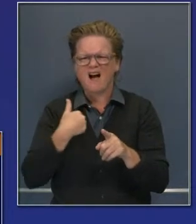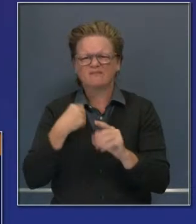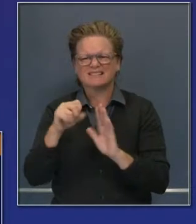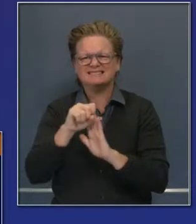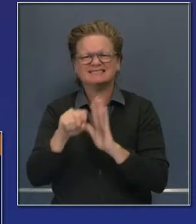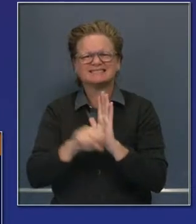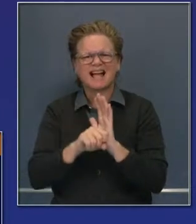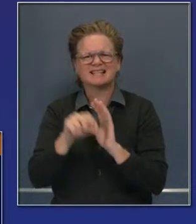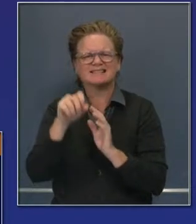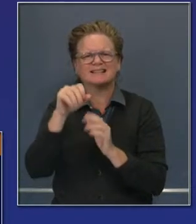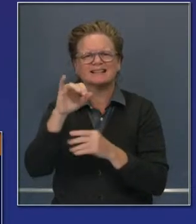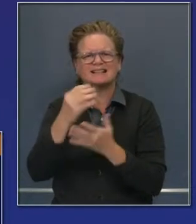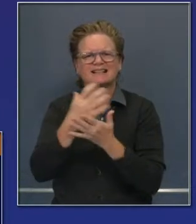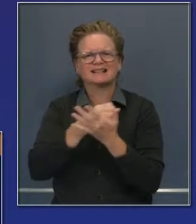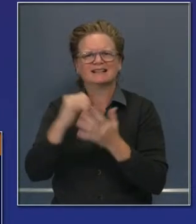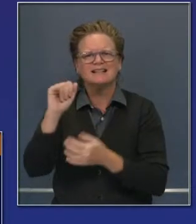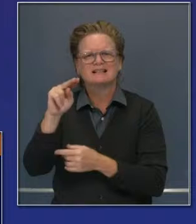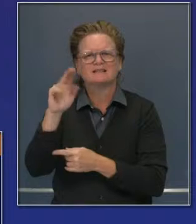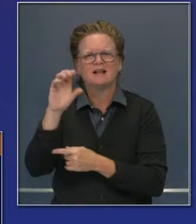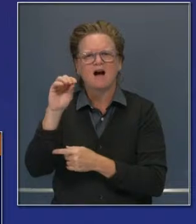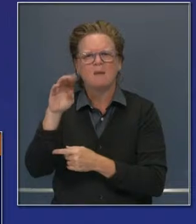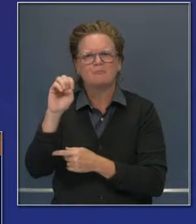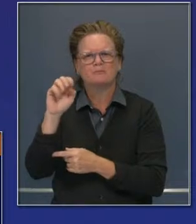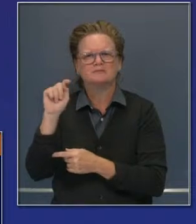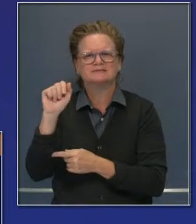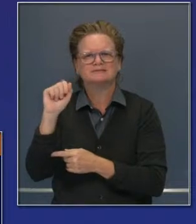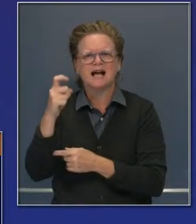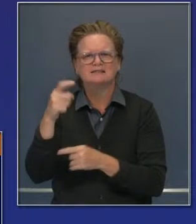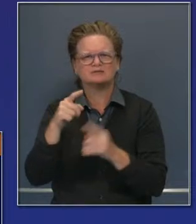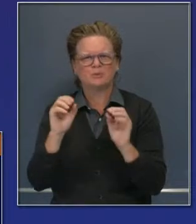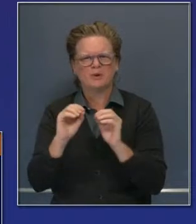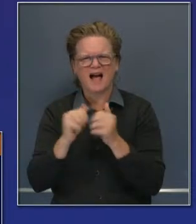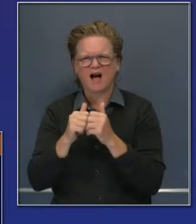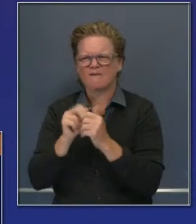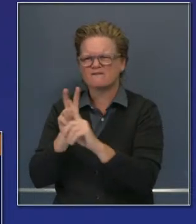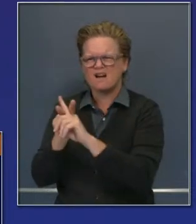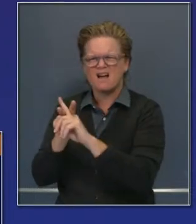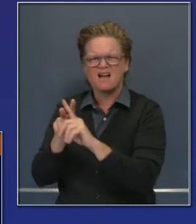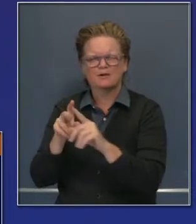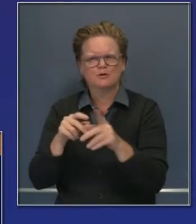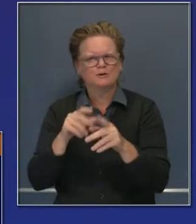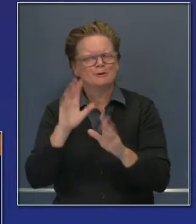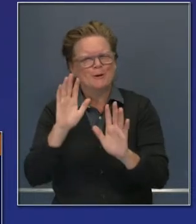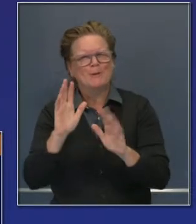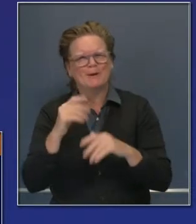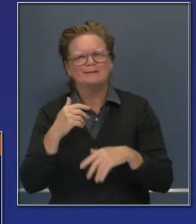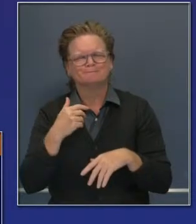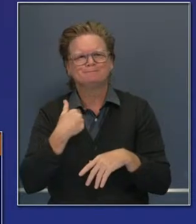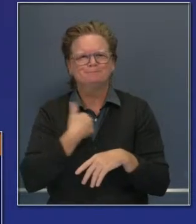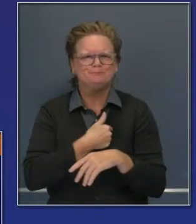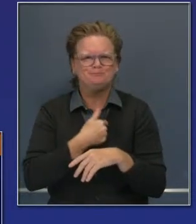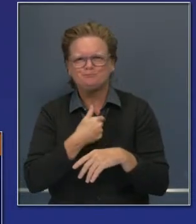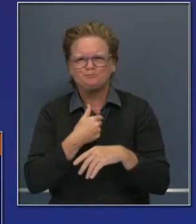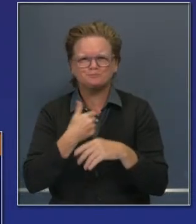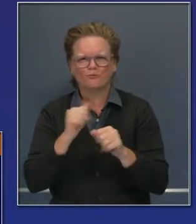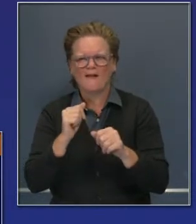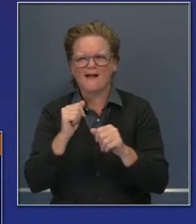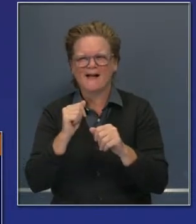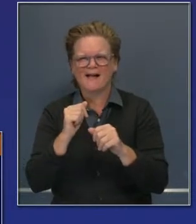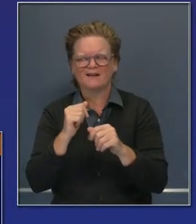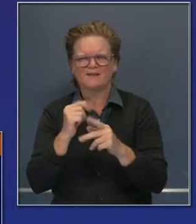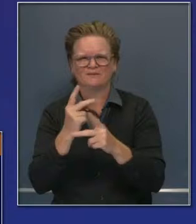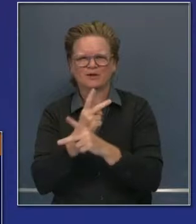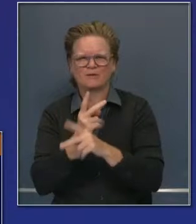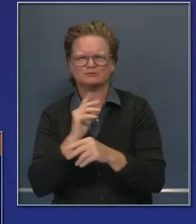consider. We are not immune from those fraud efforts, and we are making real progress to weed them out and